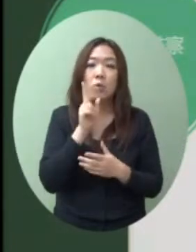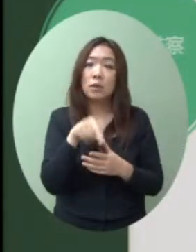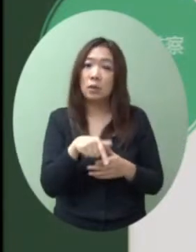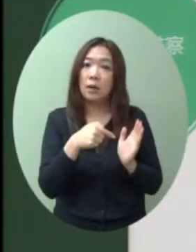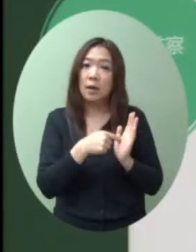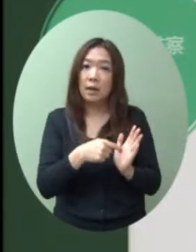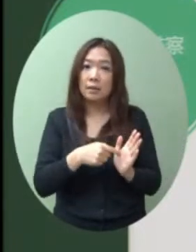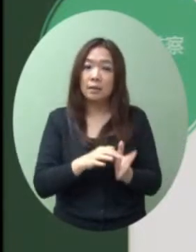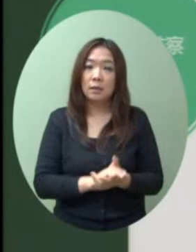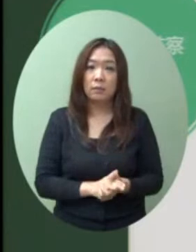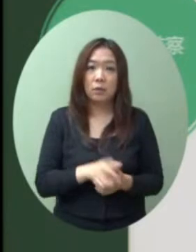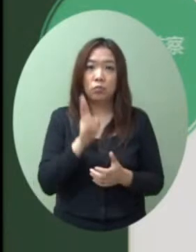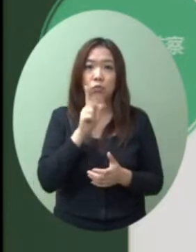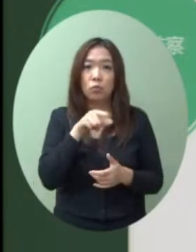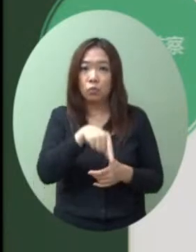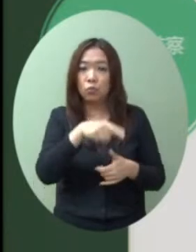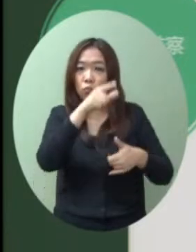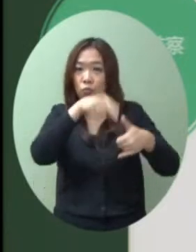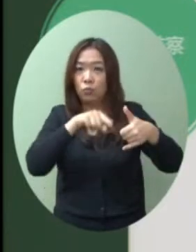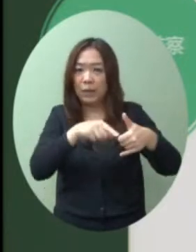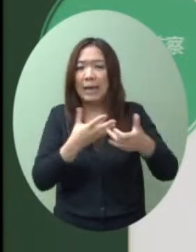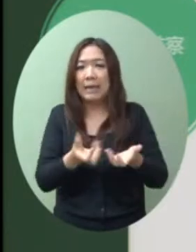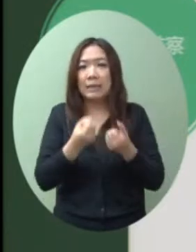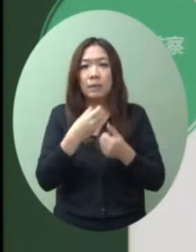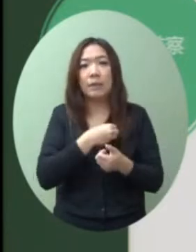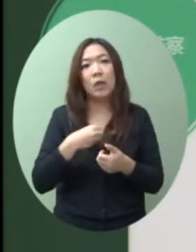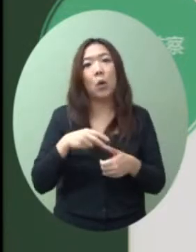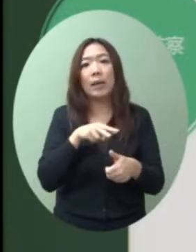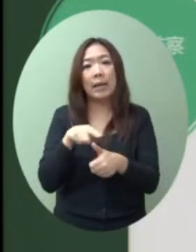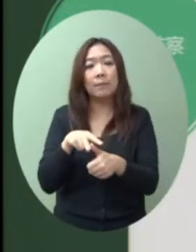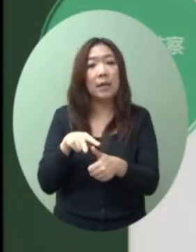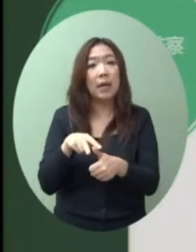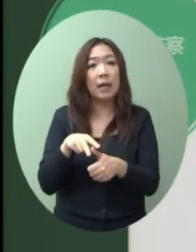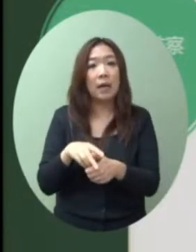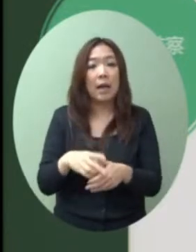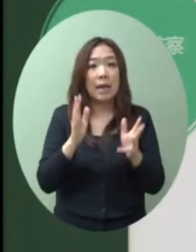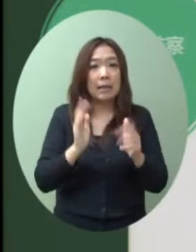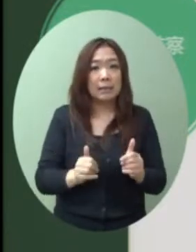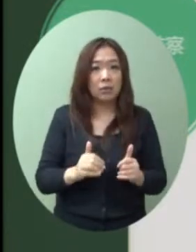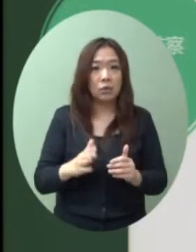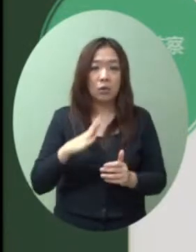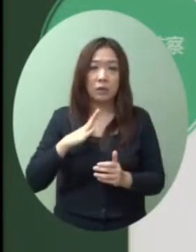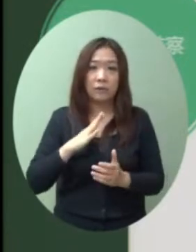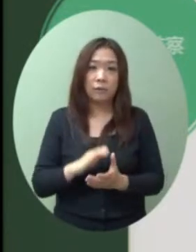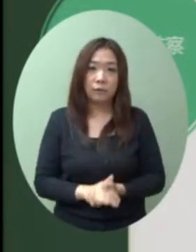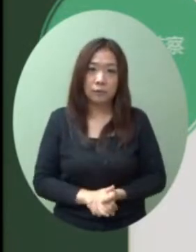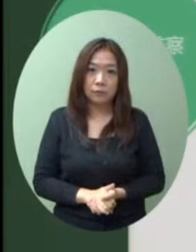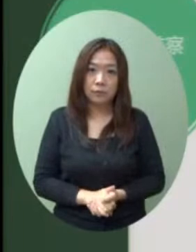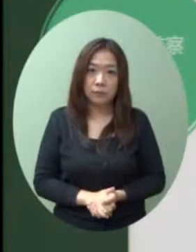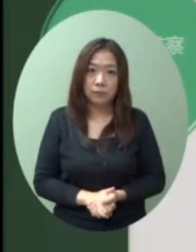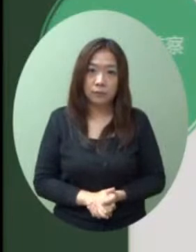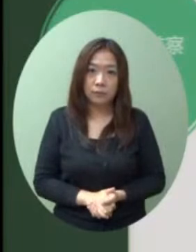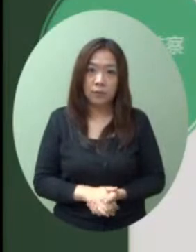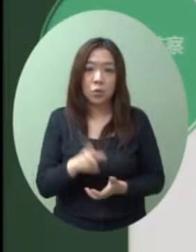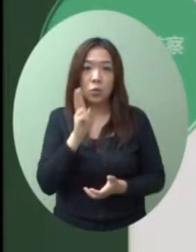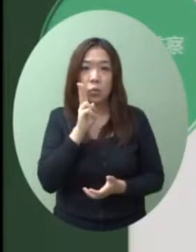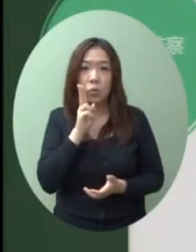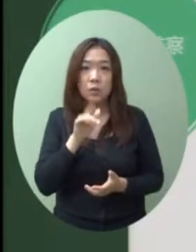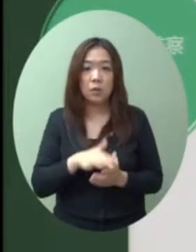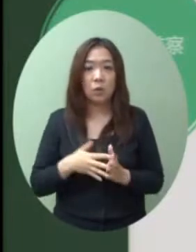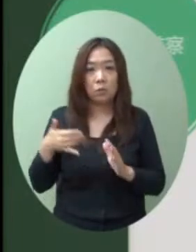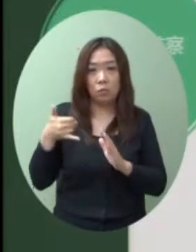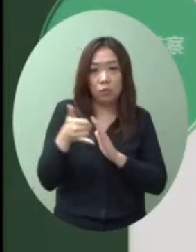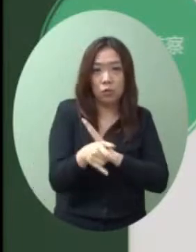code. Now, this is an example. For a person under medical surveillance, under normal